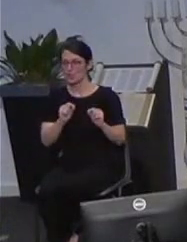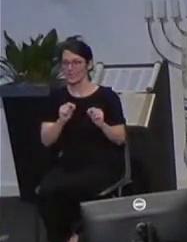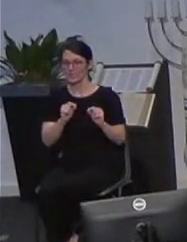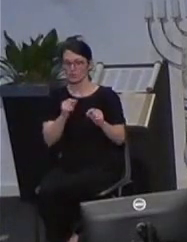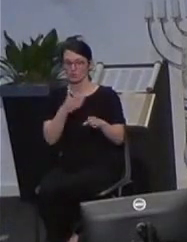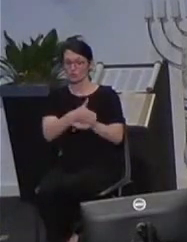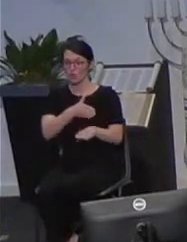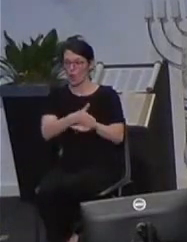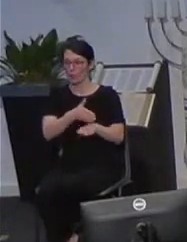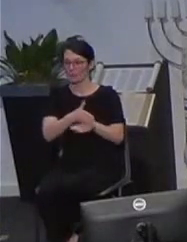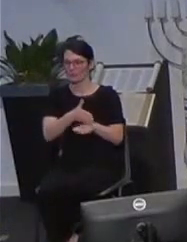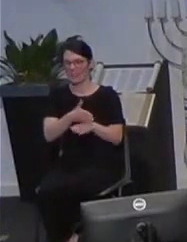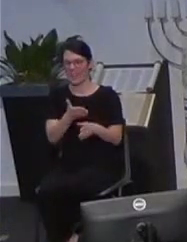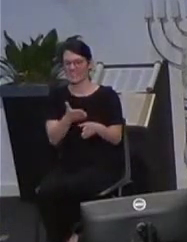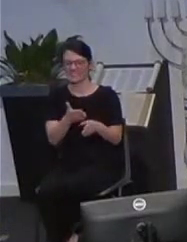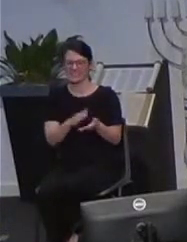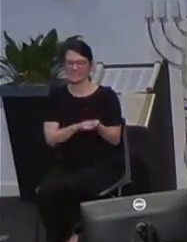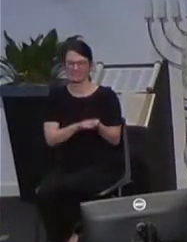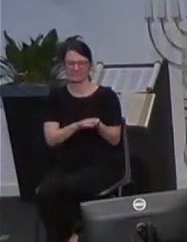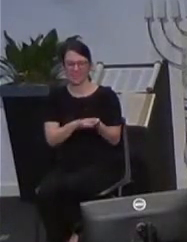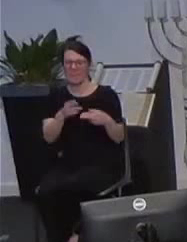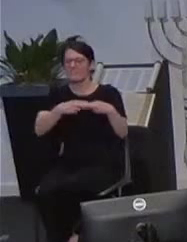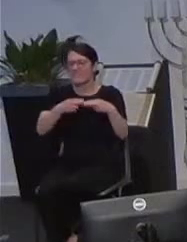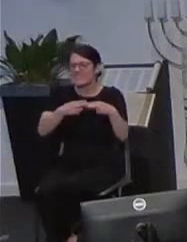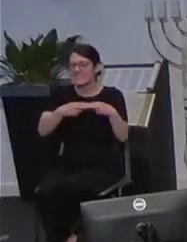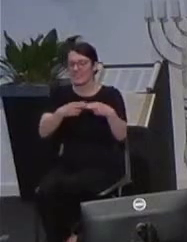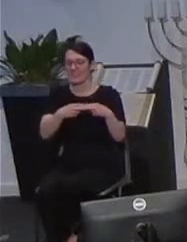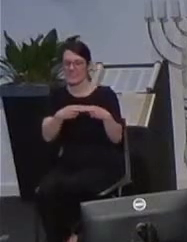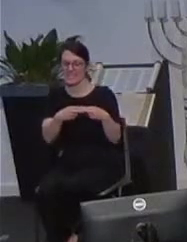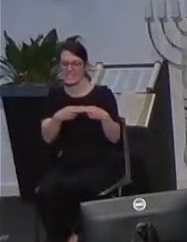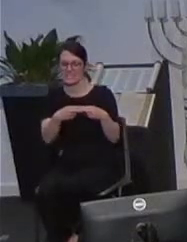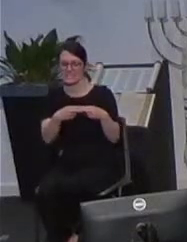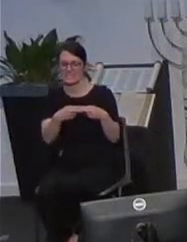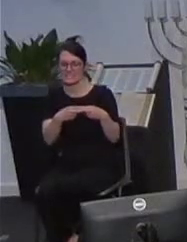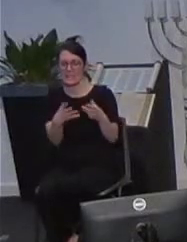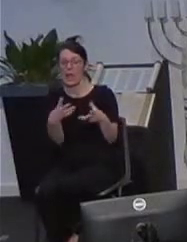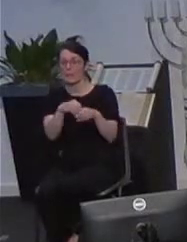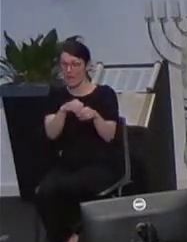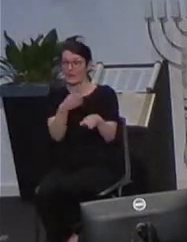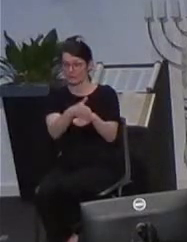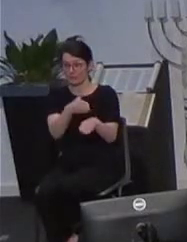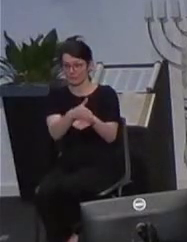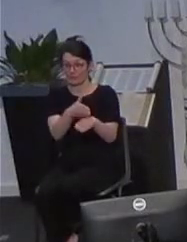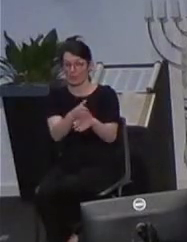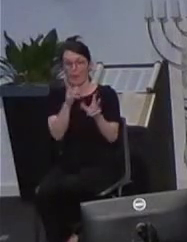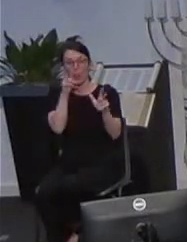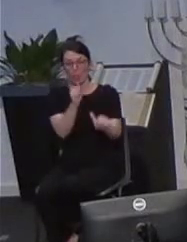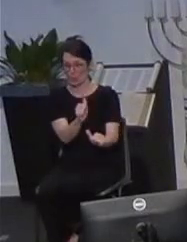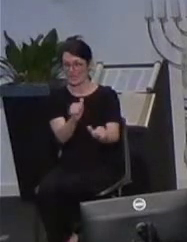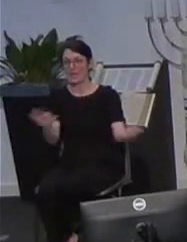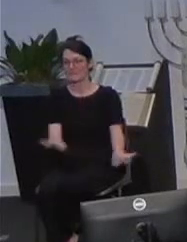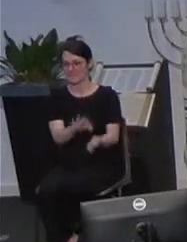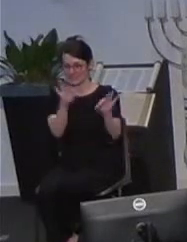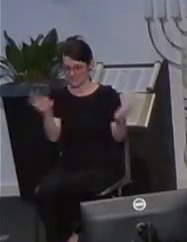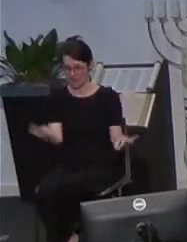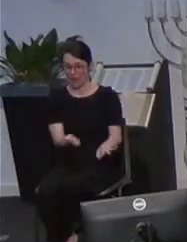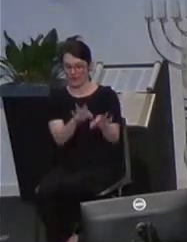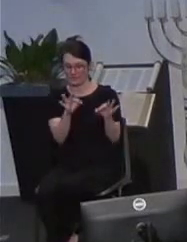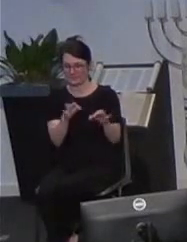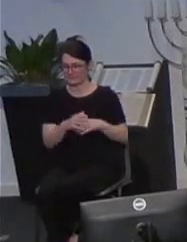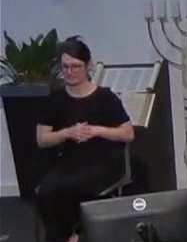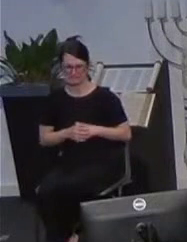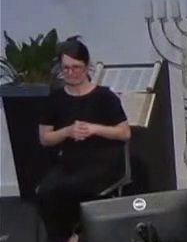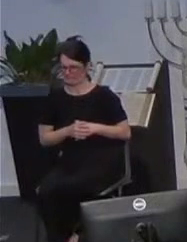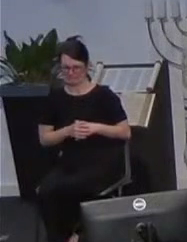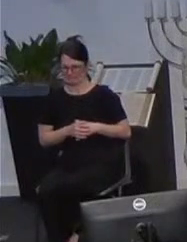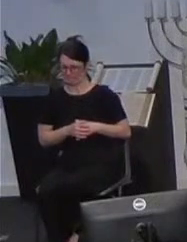which I really wasn't very qualified to do. And part of that also involved looking after the gardens, which I definitely